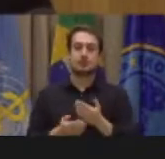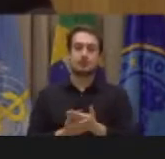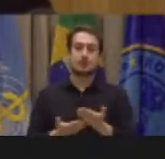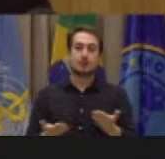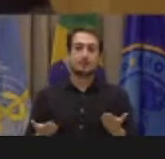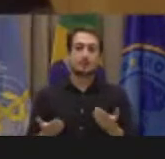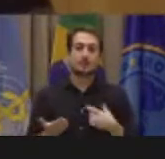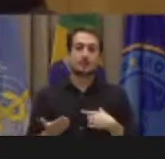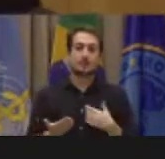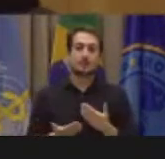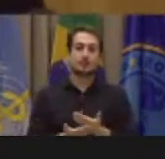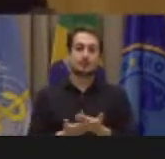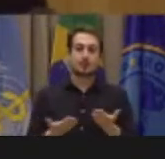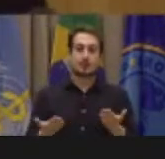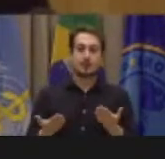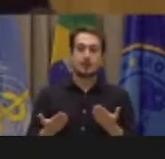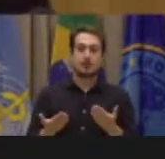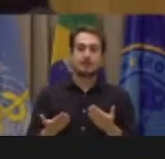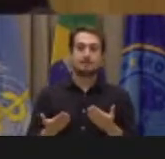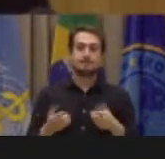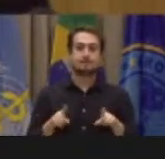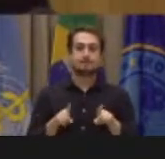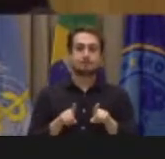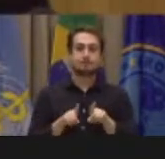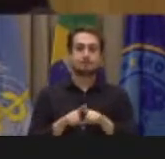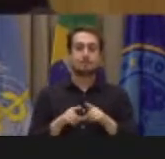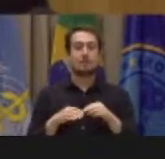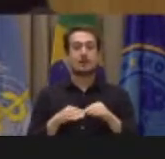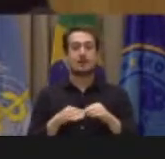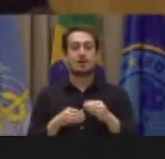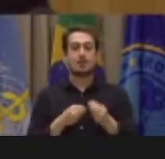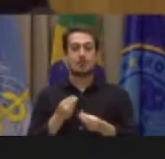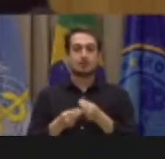So if we don't compare the conditions,